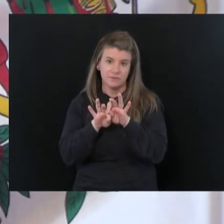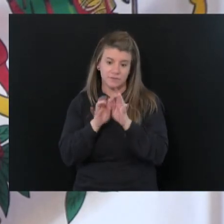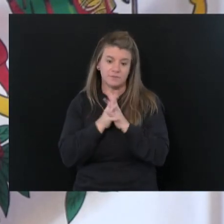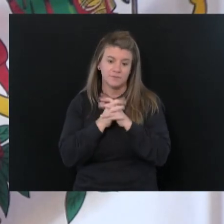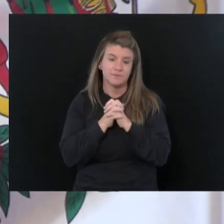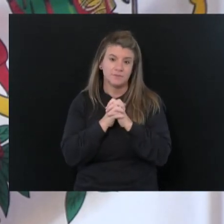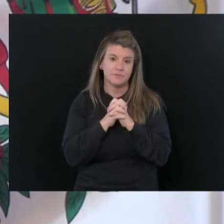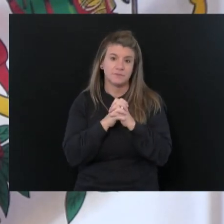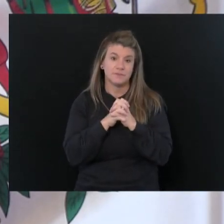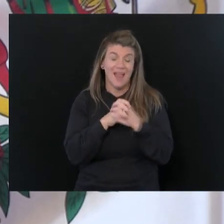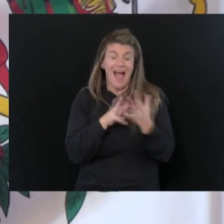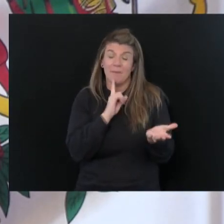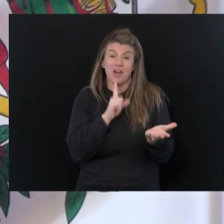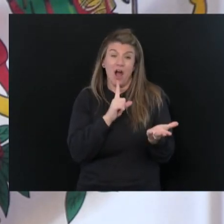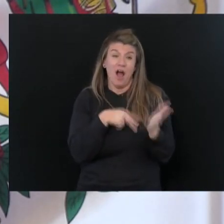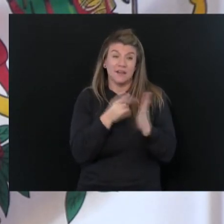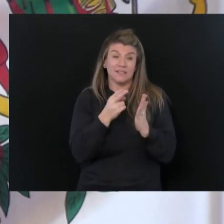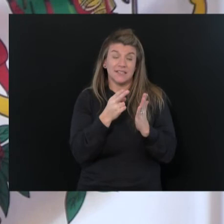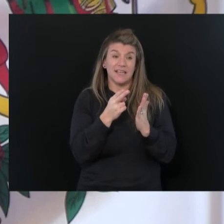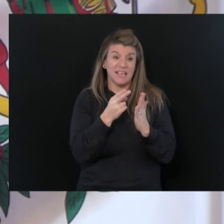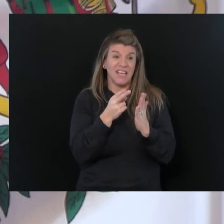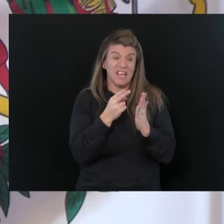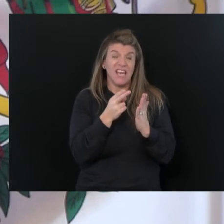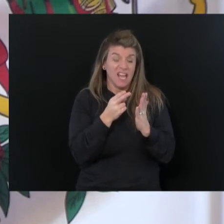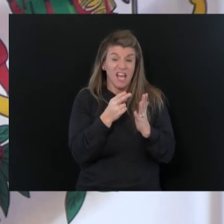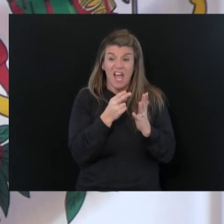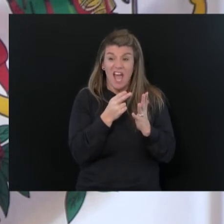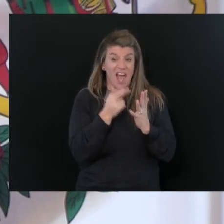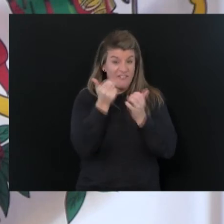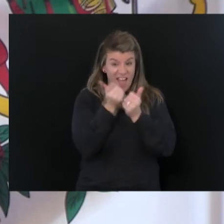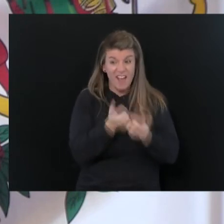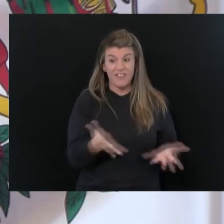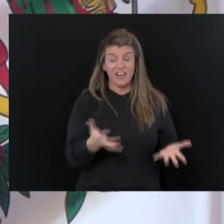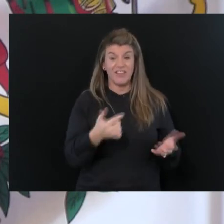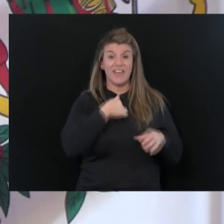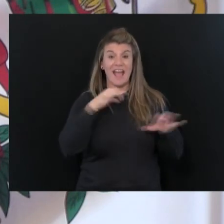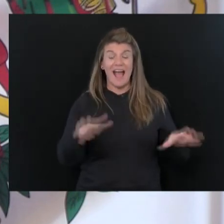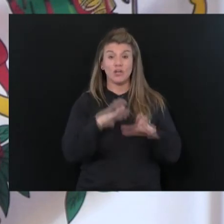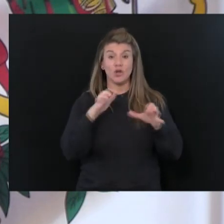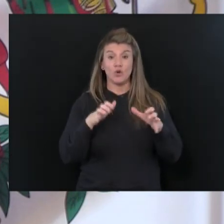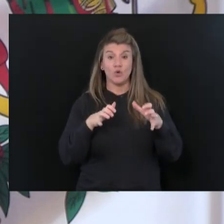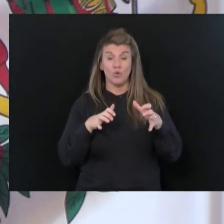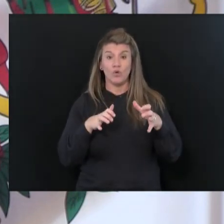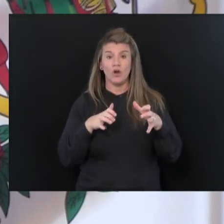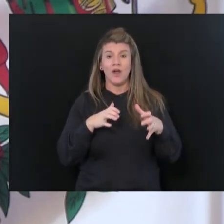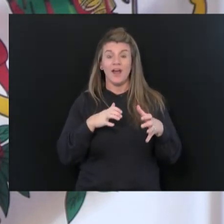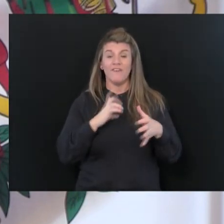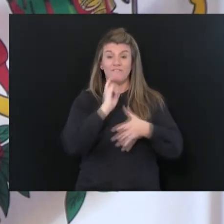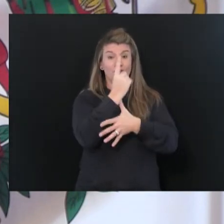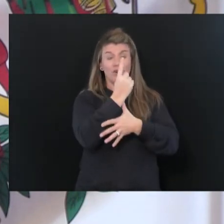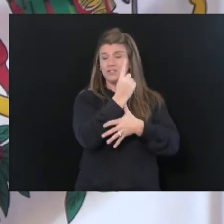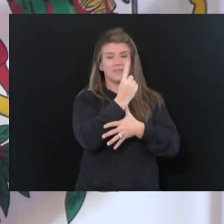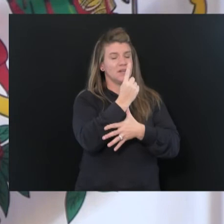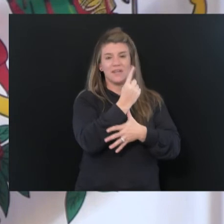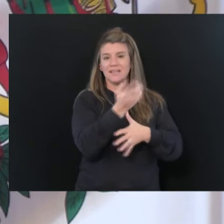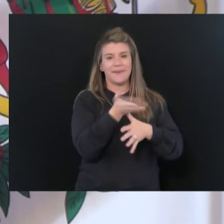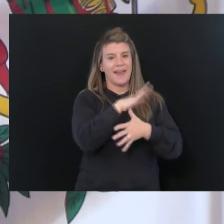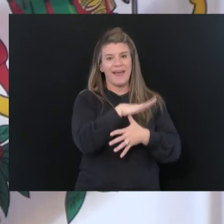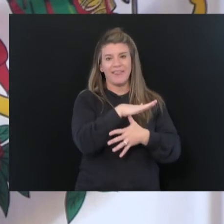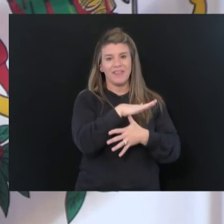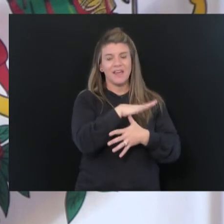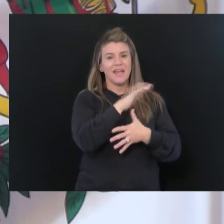Probably of all things, second to our losing of our people in this terrible pandemic, that's the